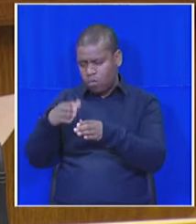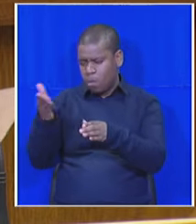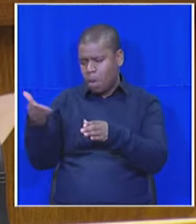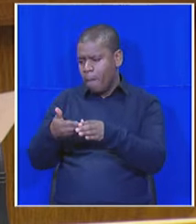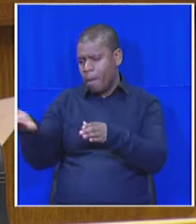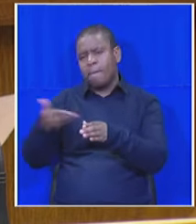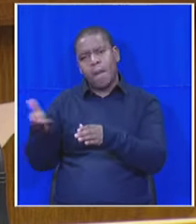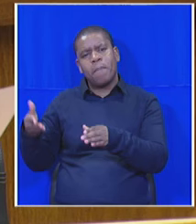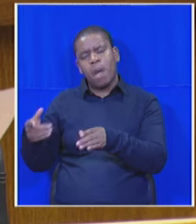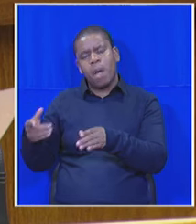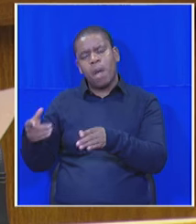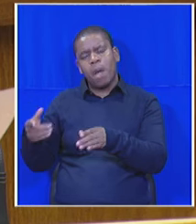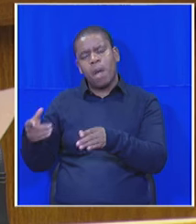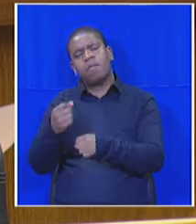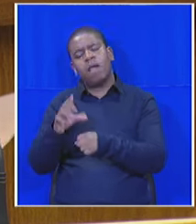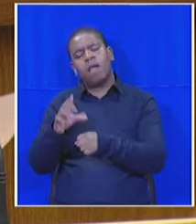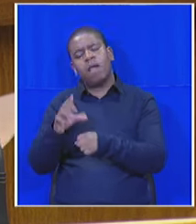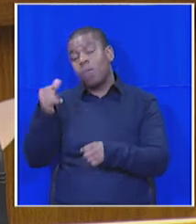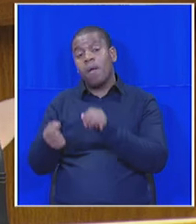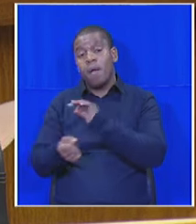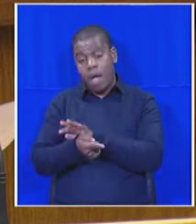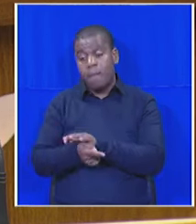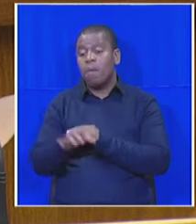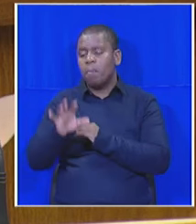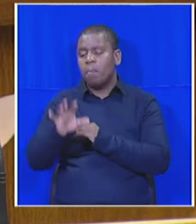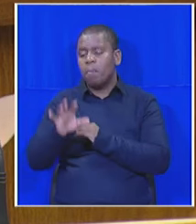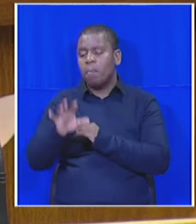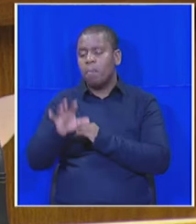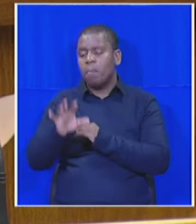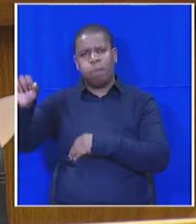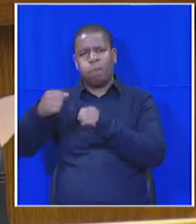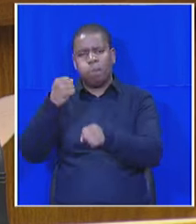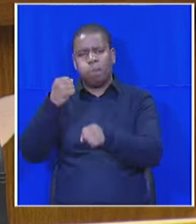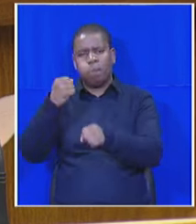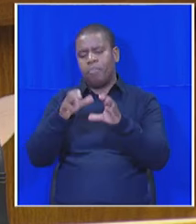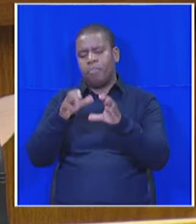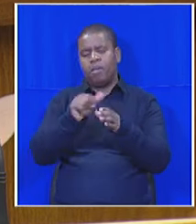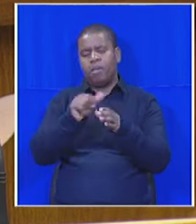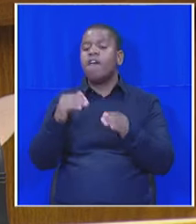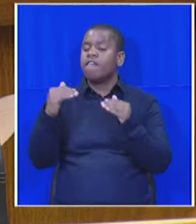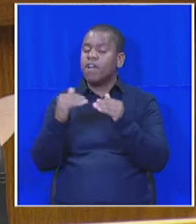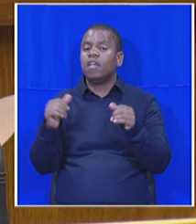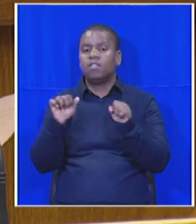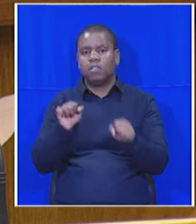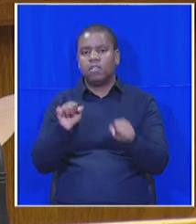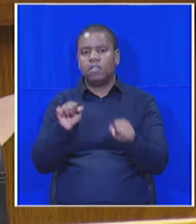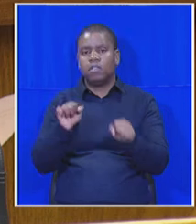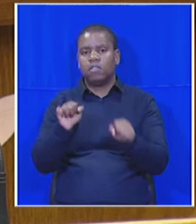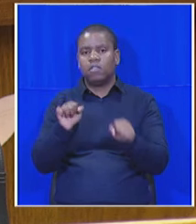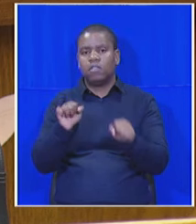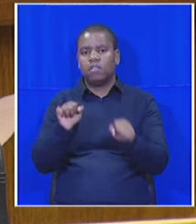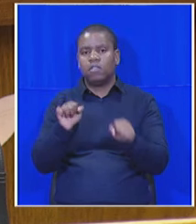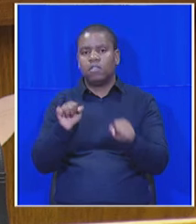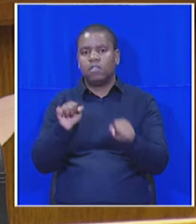after day, year after year in ANC-controlled areas. Now, we can ensure a fair system and use the EPWP to